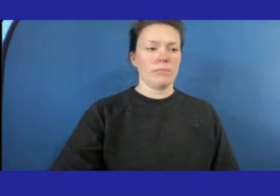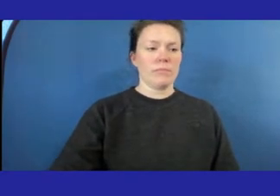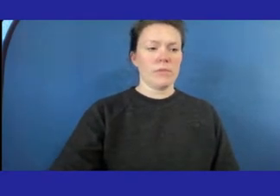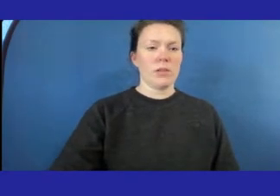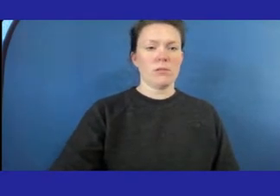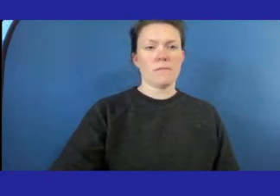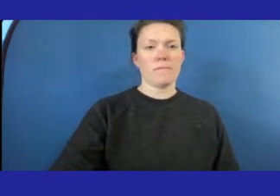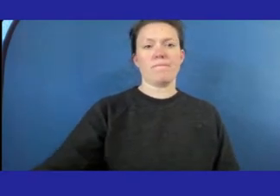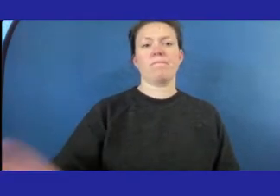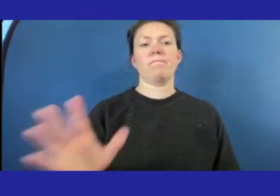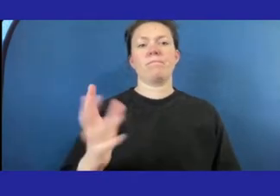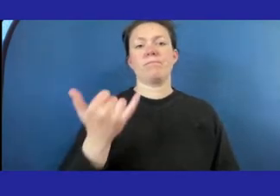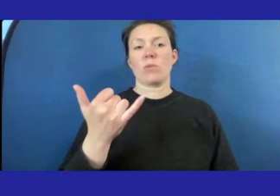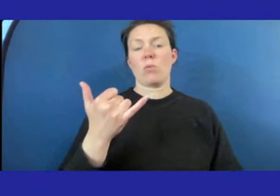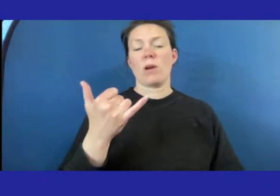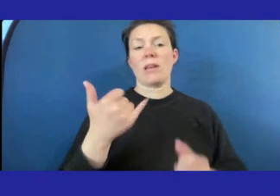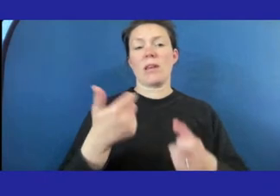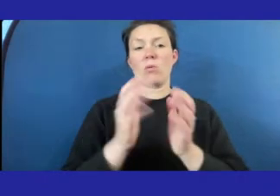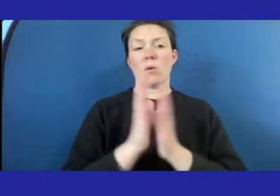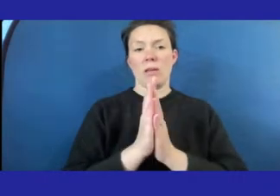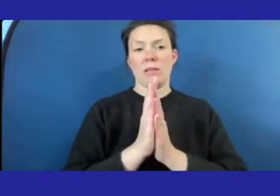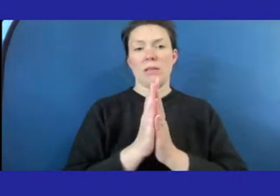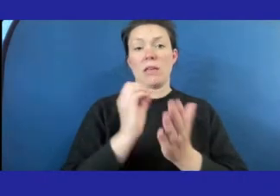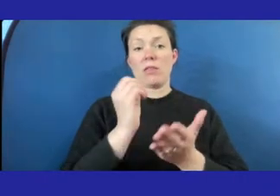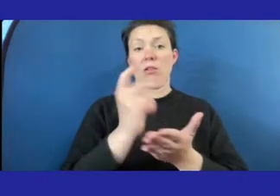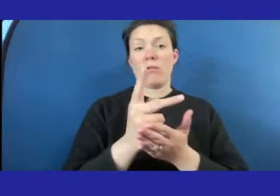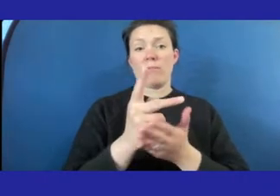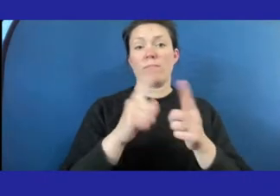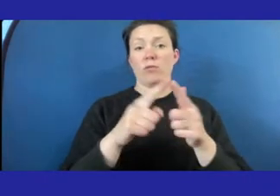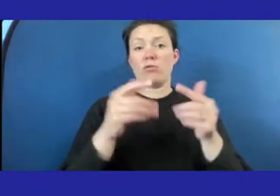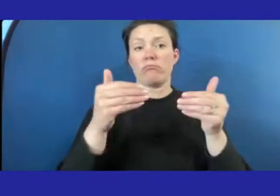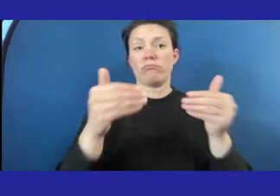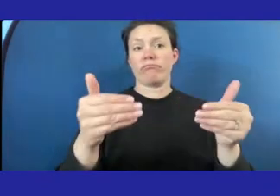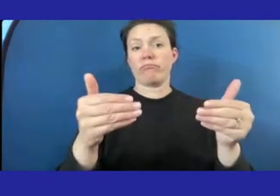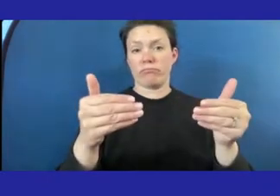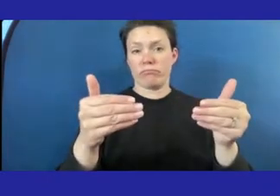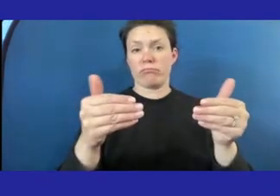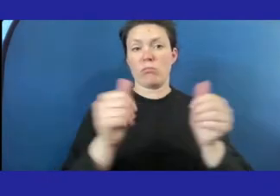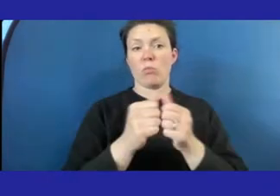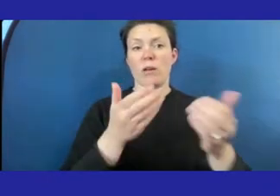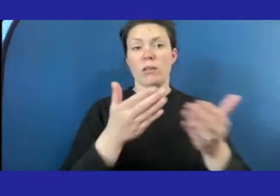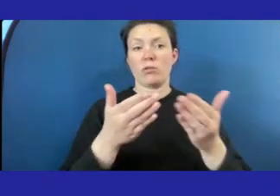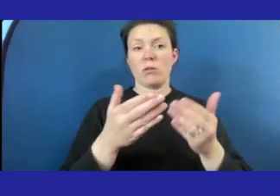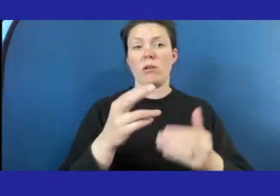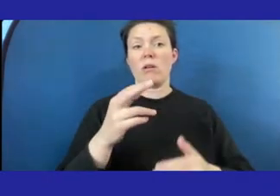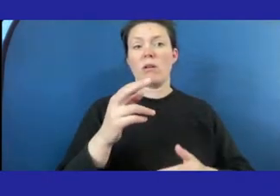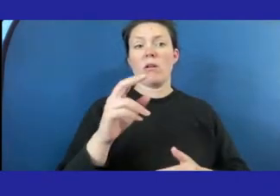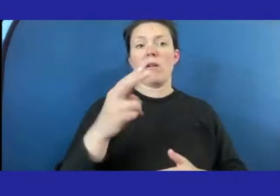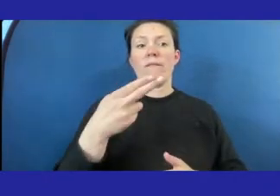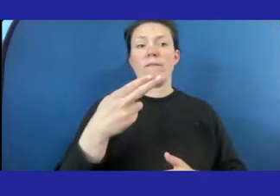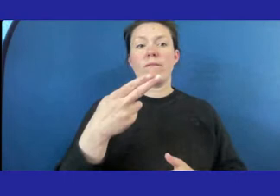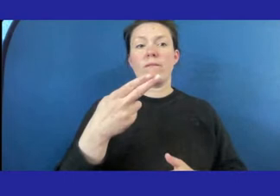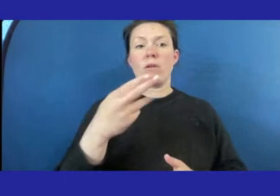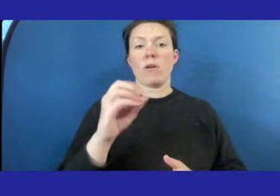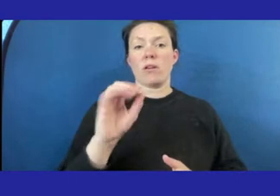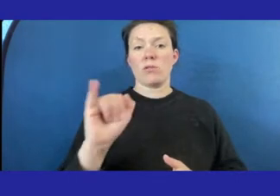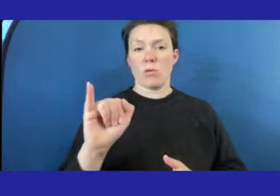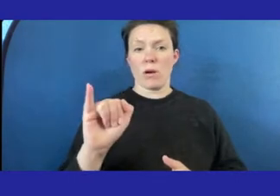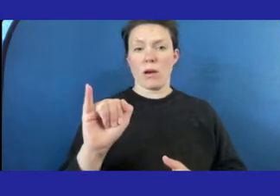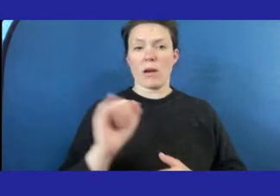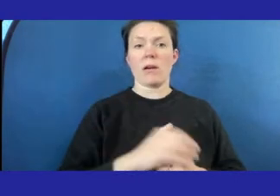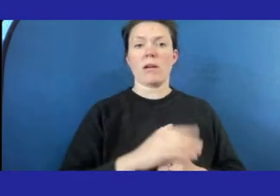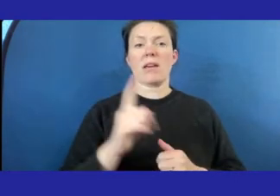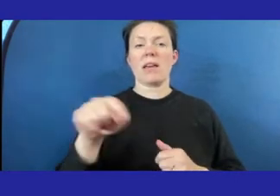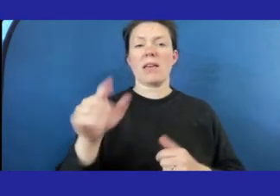So we are seeking the approval to move ahead with these services with HROI. They